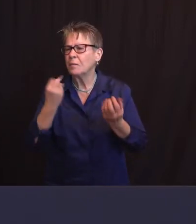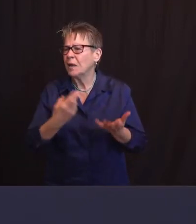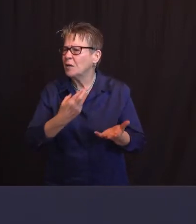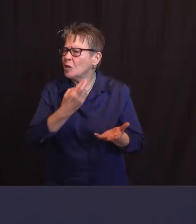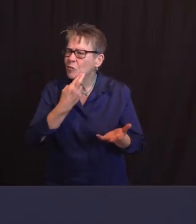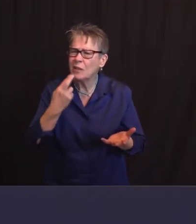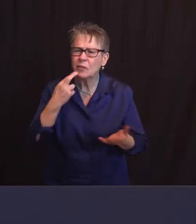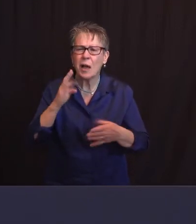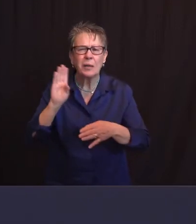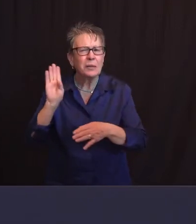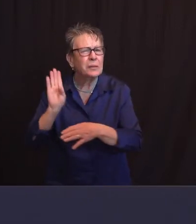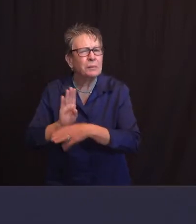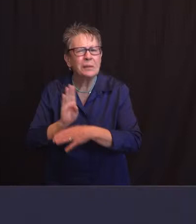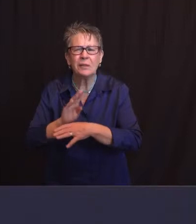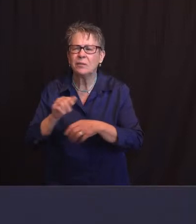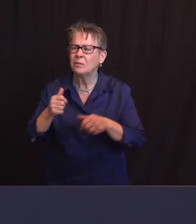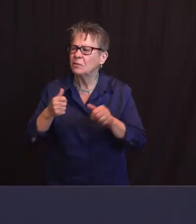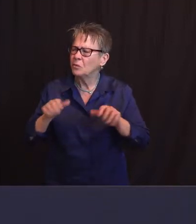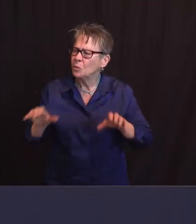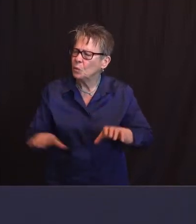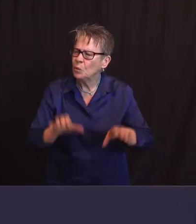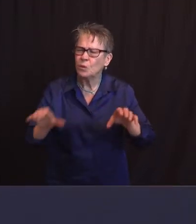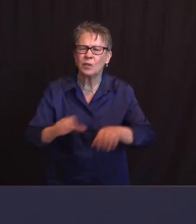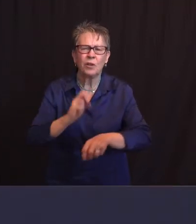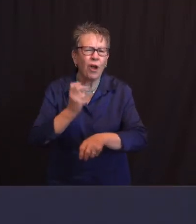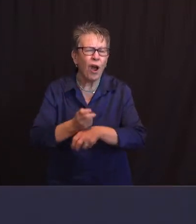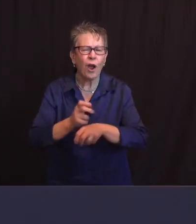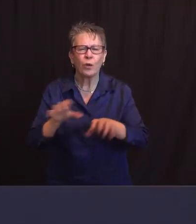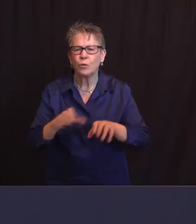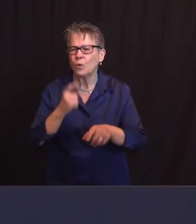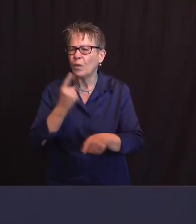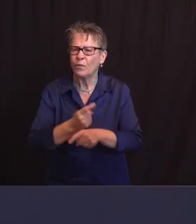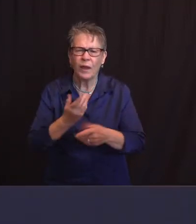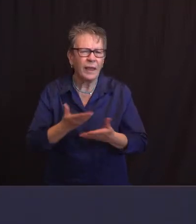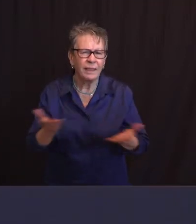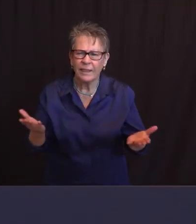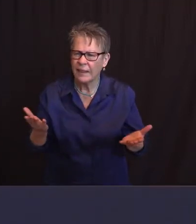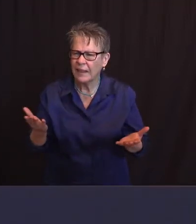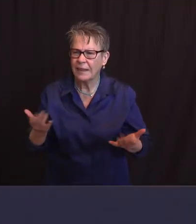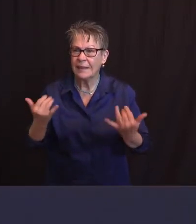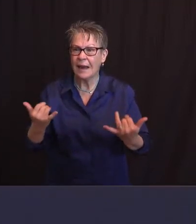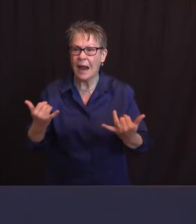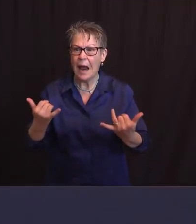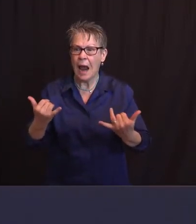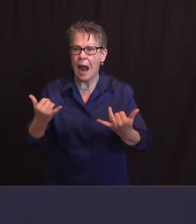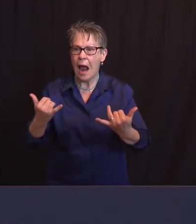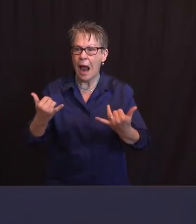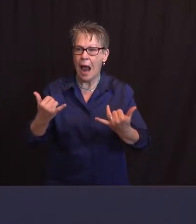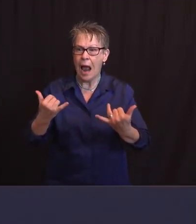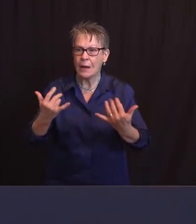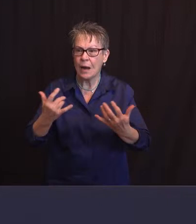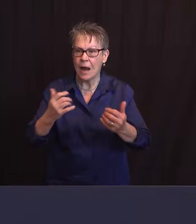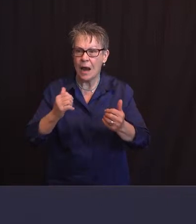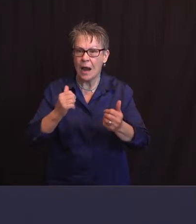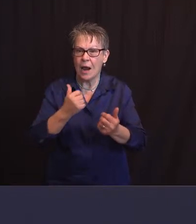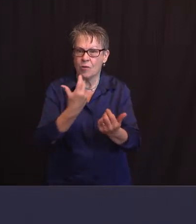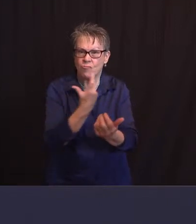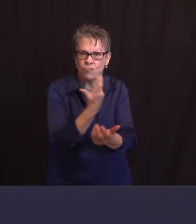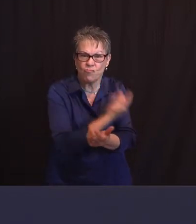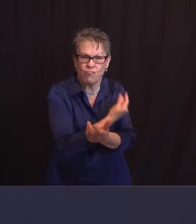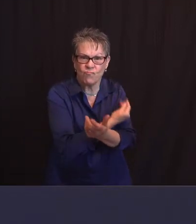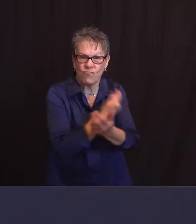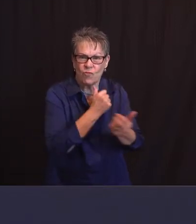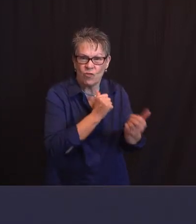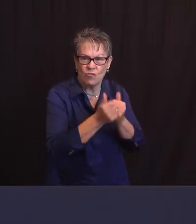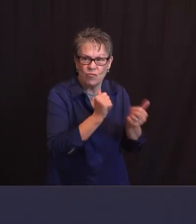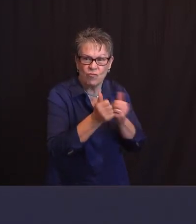We just need you to keep it up, particularly given we're sort of in this foot race. The vaccine news, while it's frustrating for